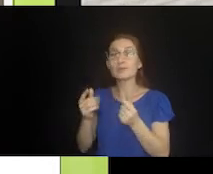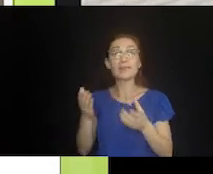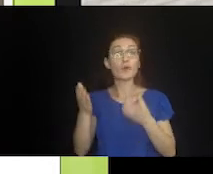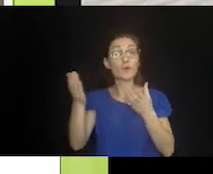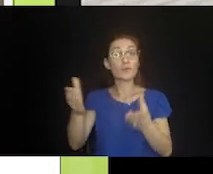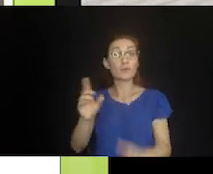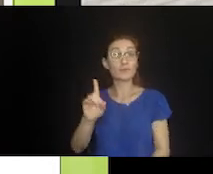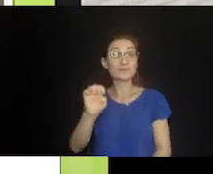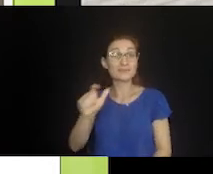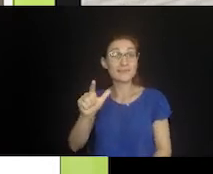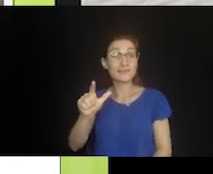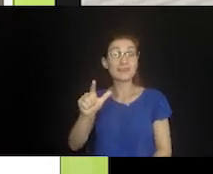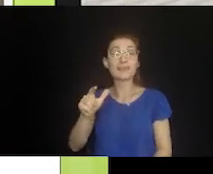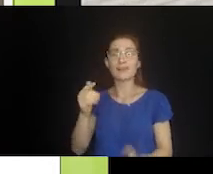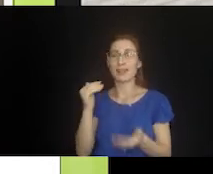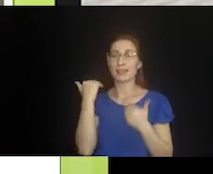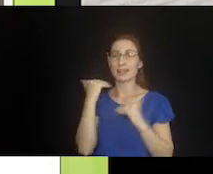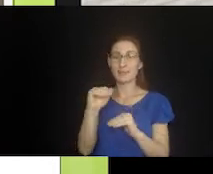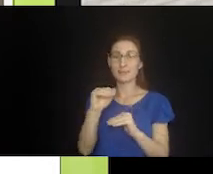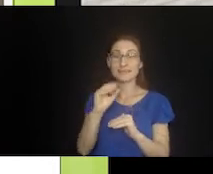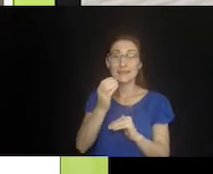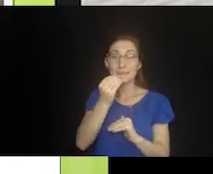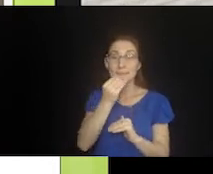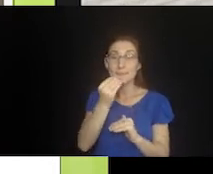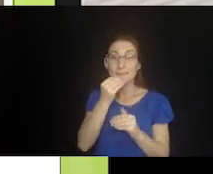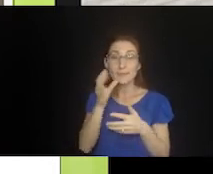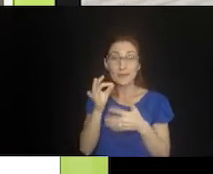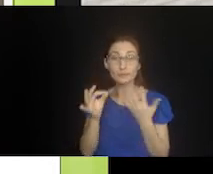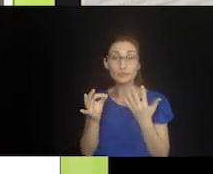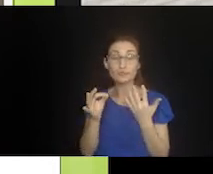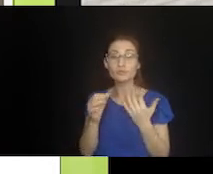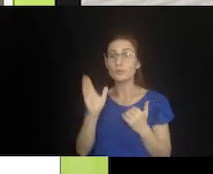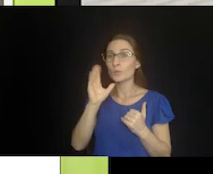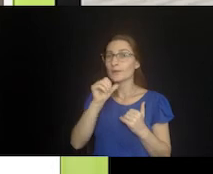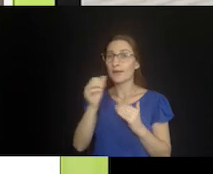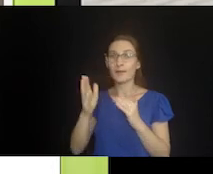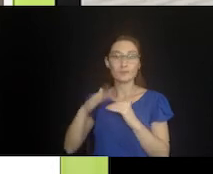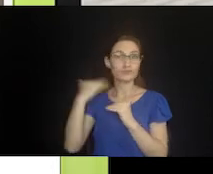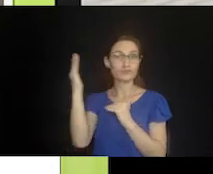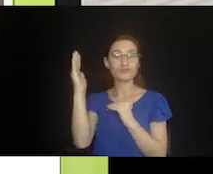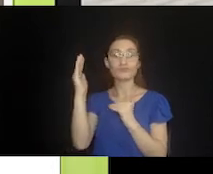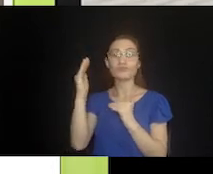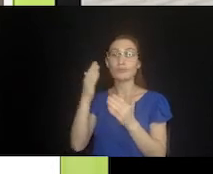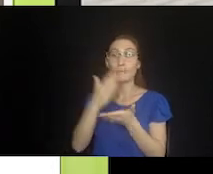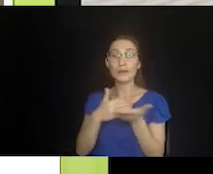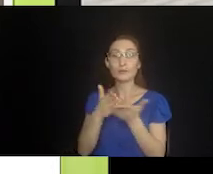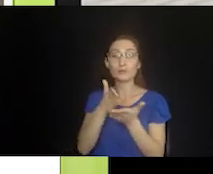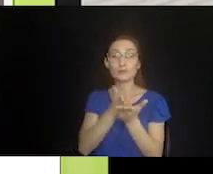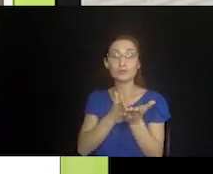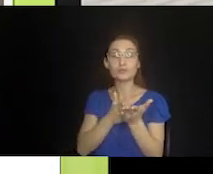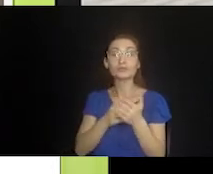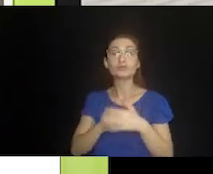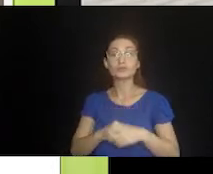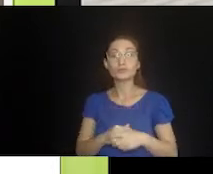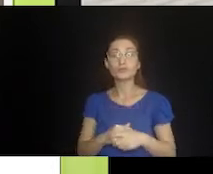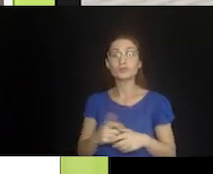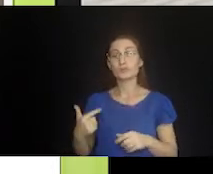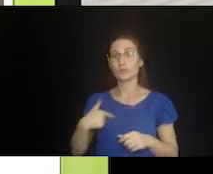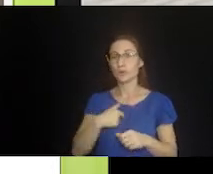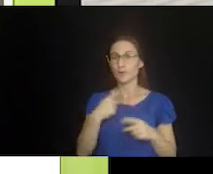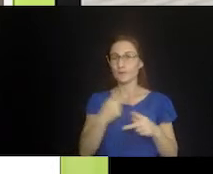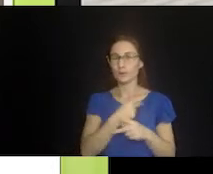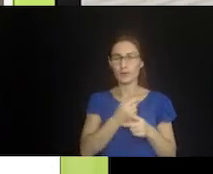the dinner. They would have a limited menu for us so that we would not go over our